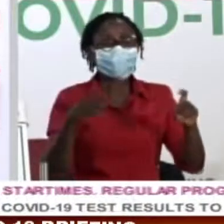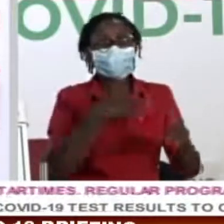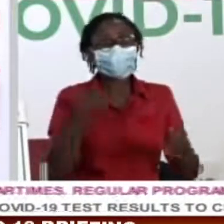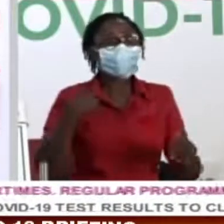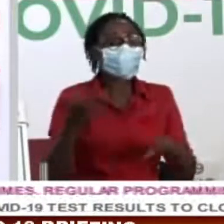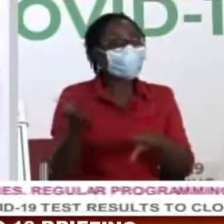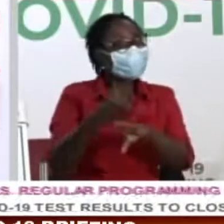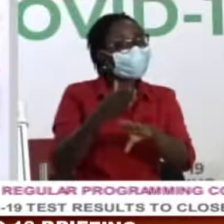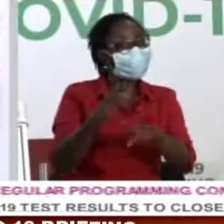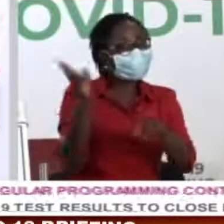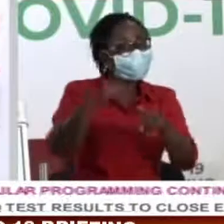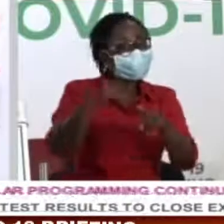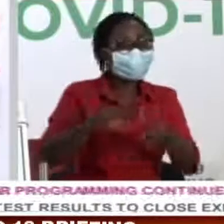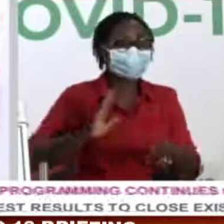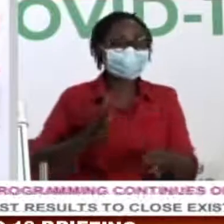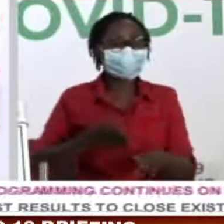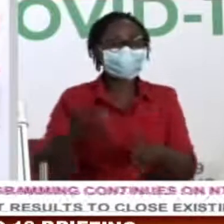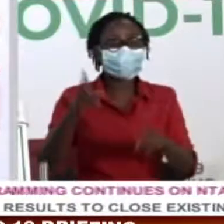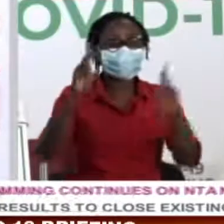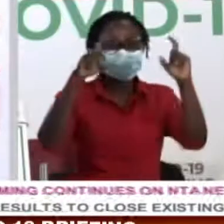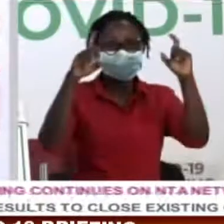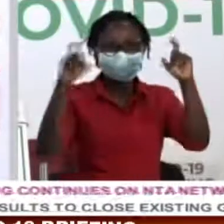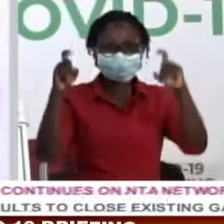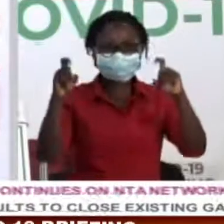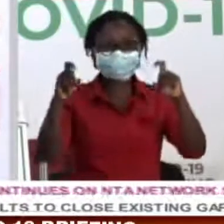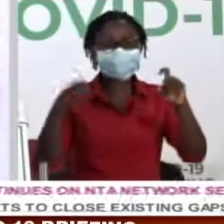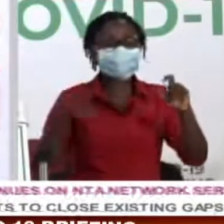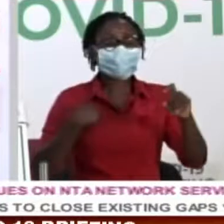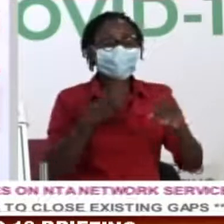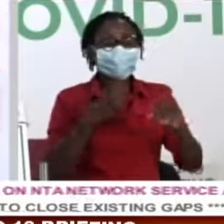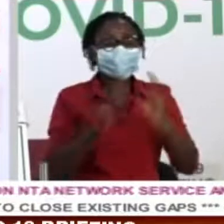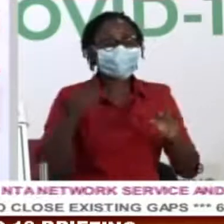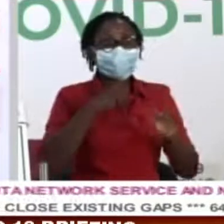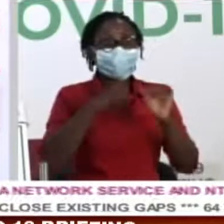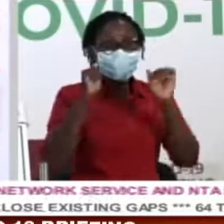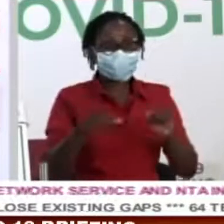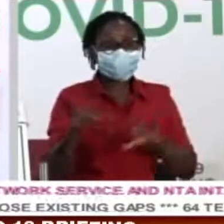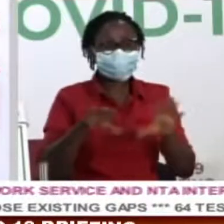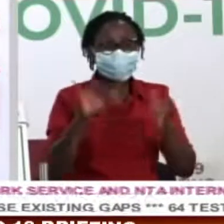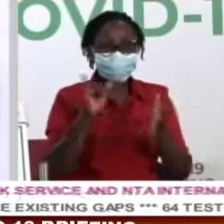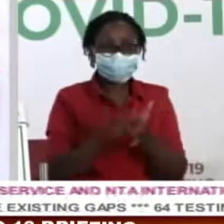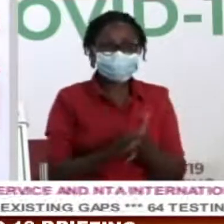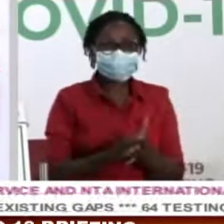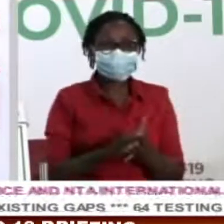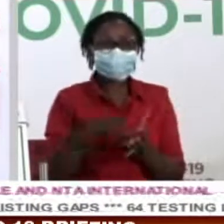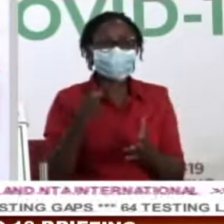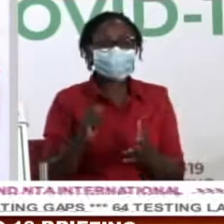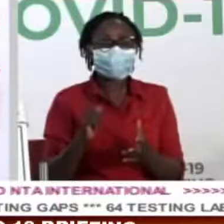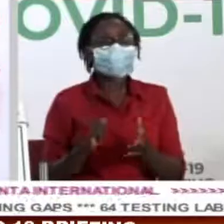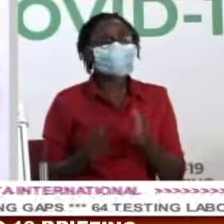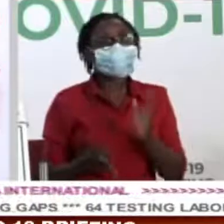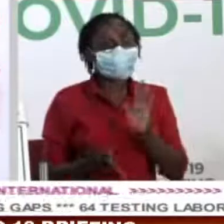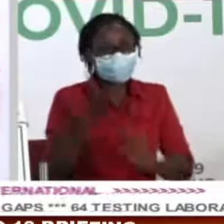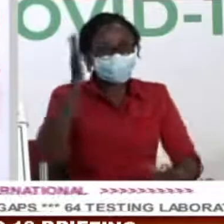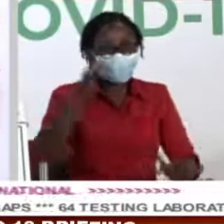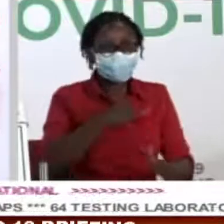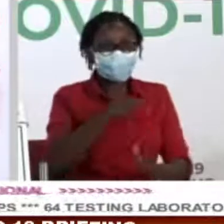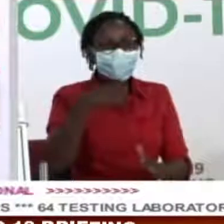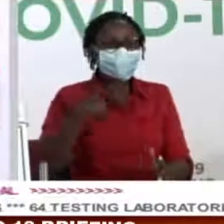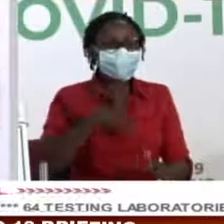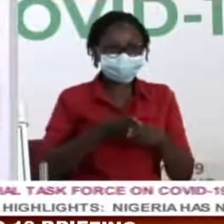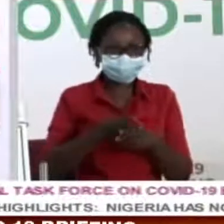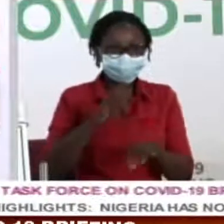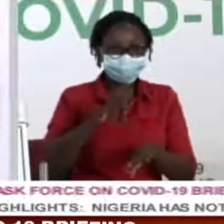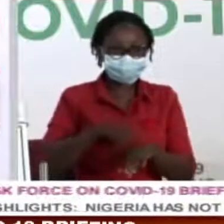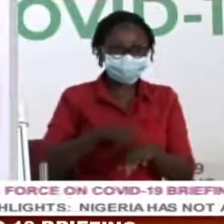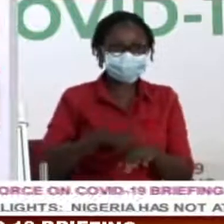testing capacity, if we are able to define where the problems are, the faster we'll be able to get on top of this pandemic